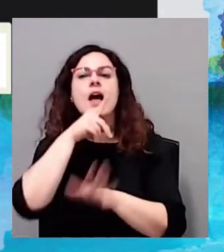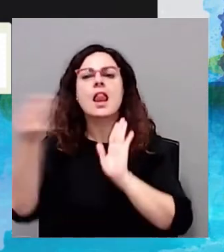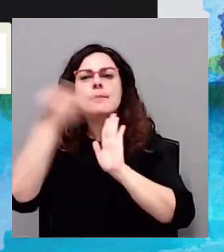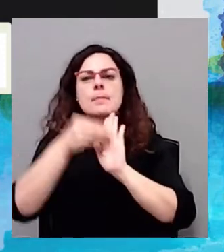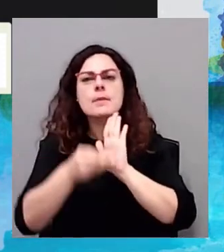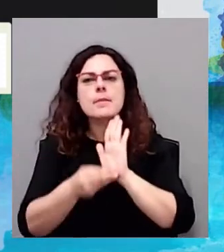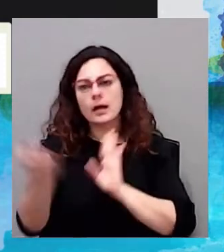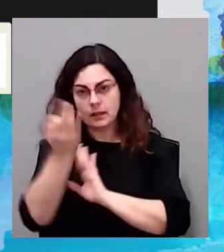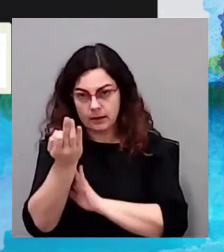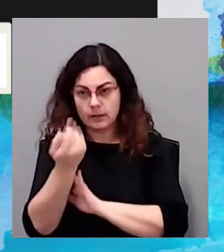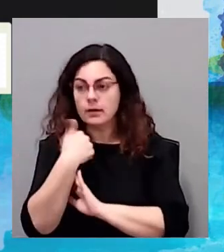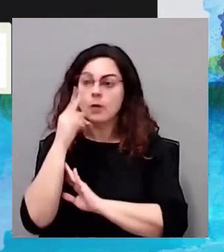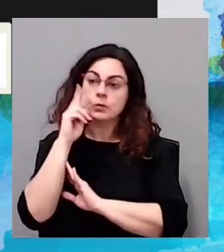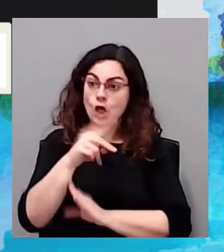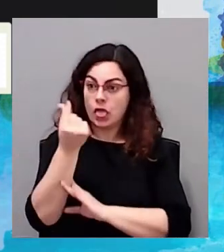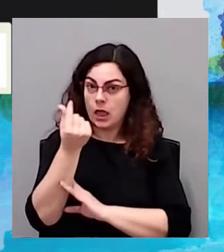itself.